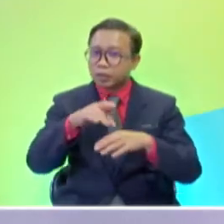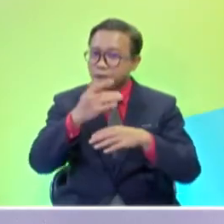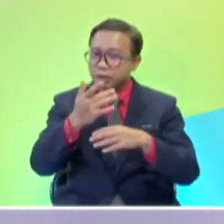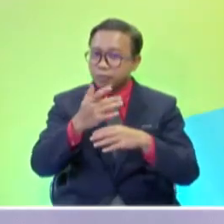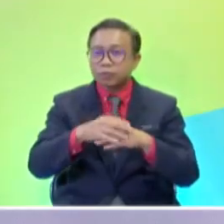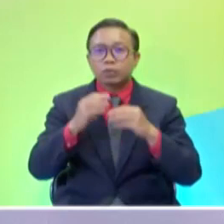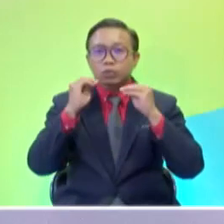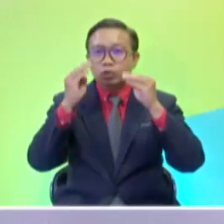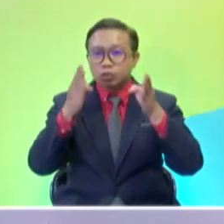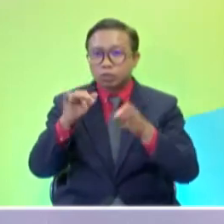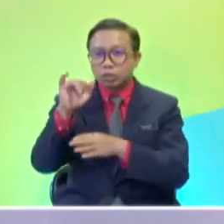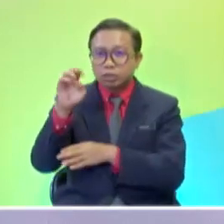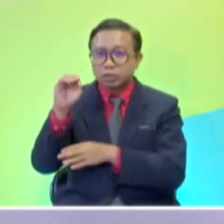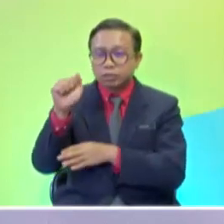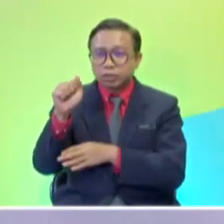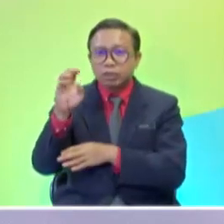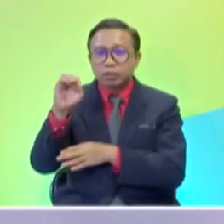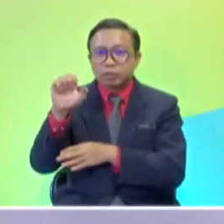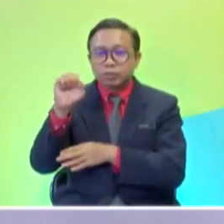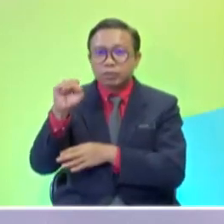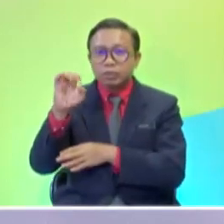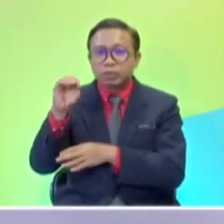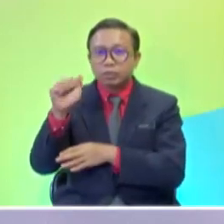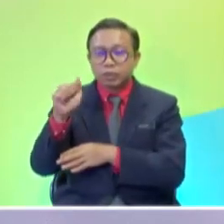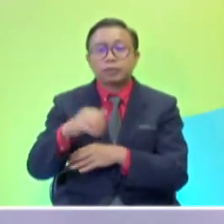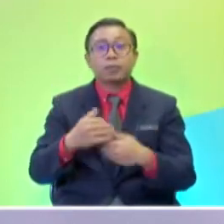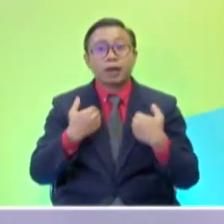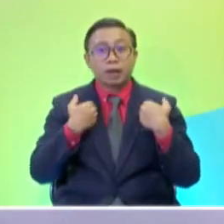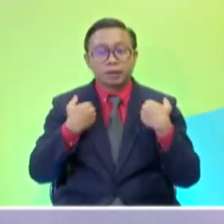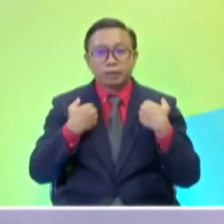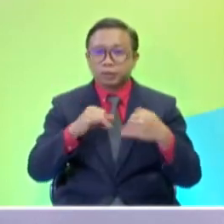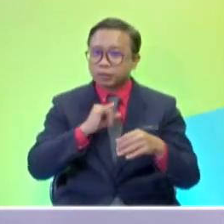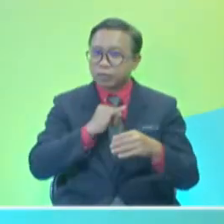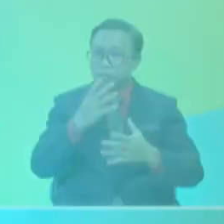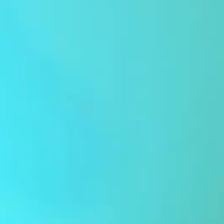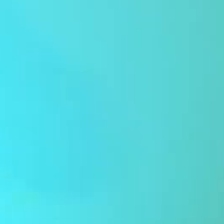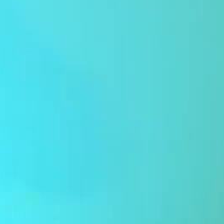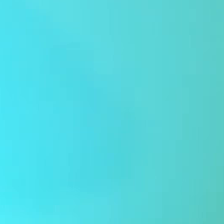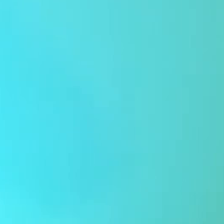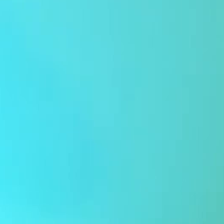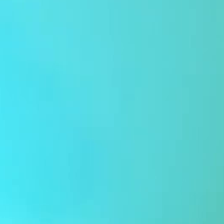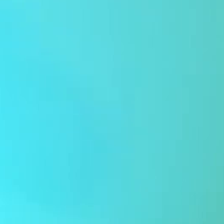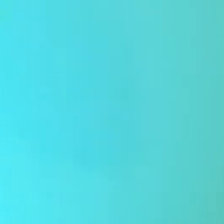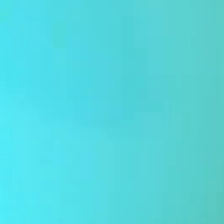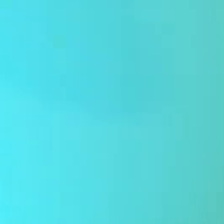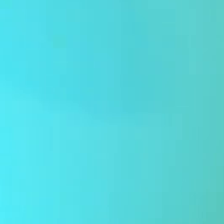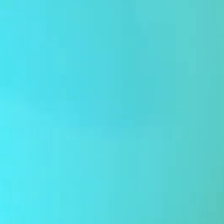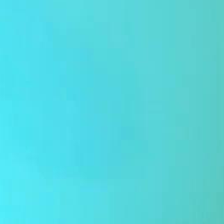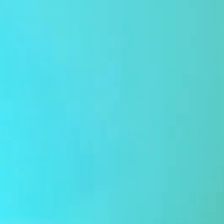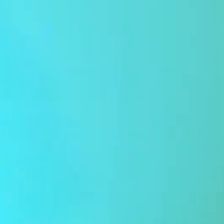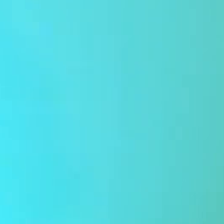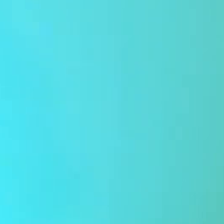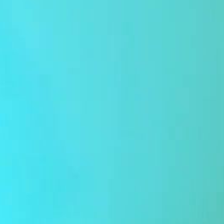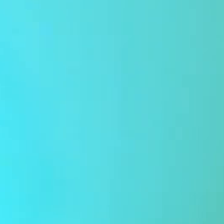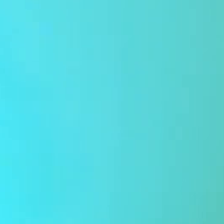as teacher Ima or Miss Ima. Also with us in the studio is our sign language interpreter, who is teacher Muhammad Bukhari